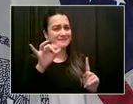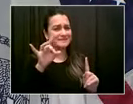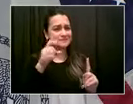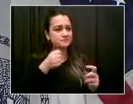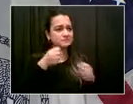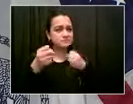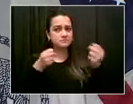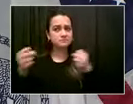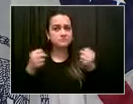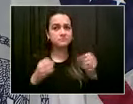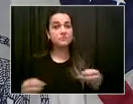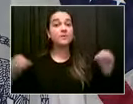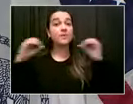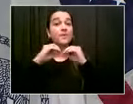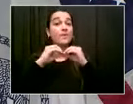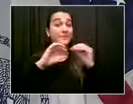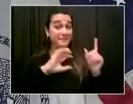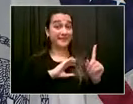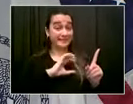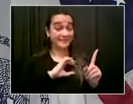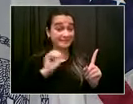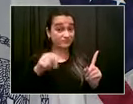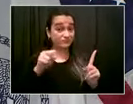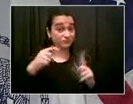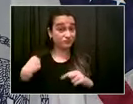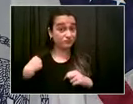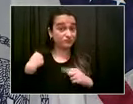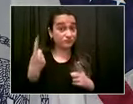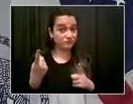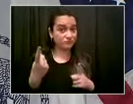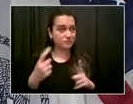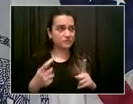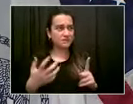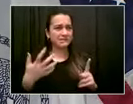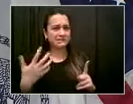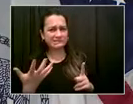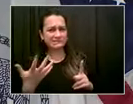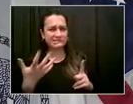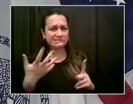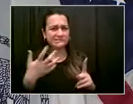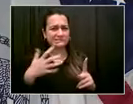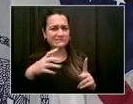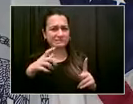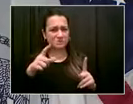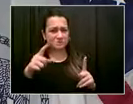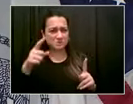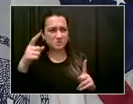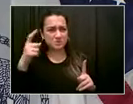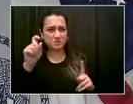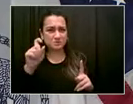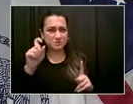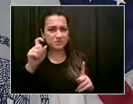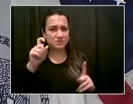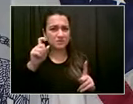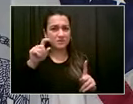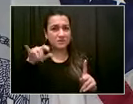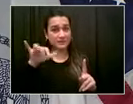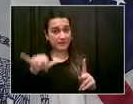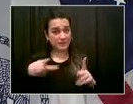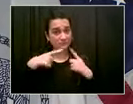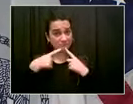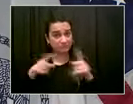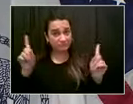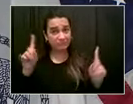deployed? Has there been much planning to have their shifts actually on the trains and